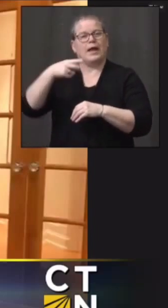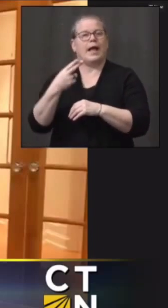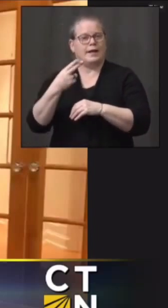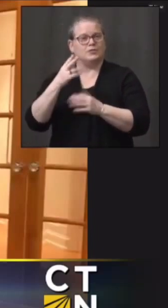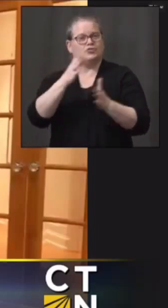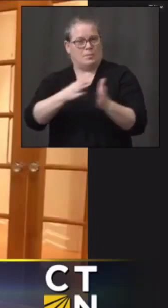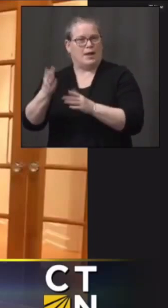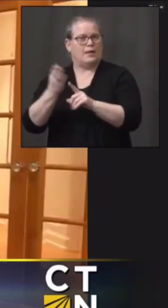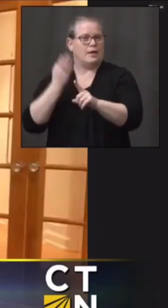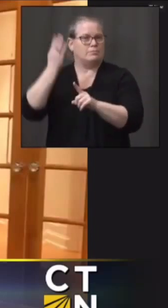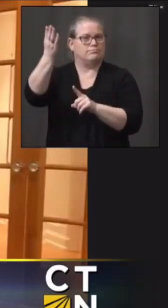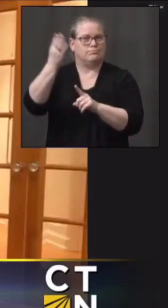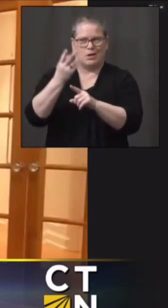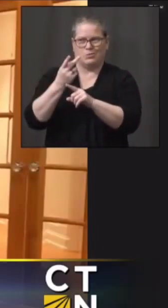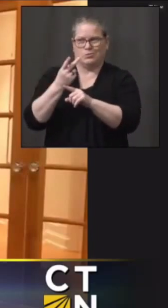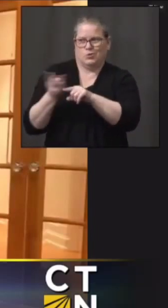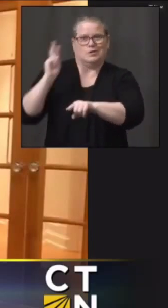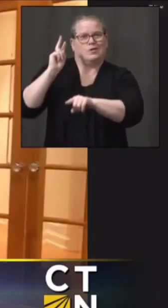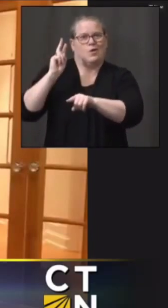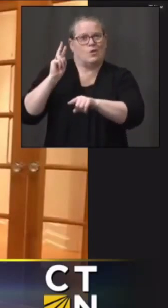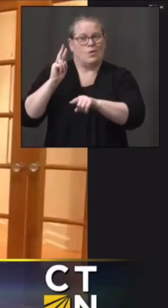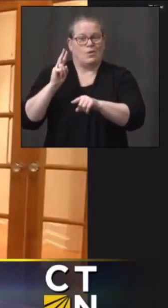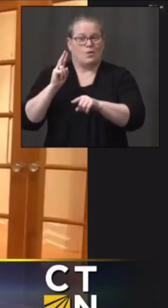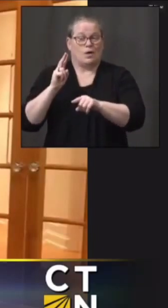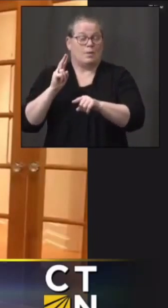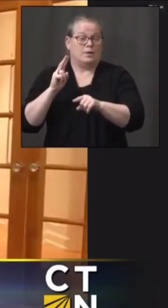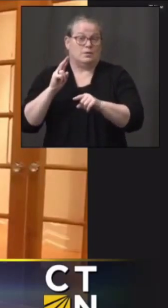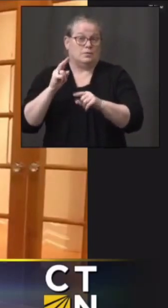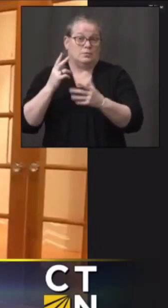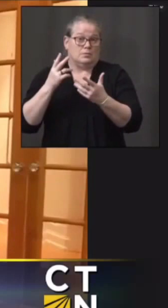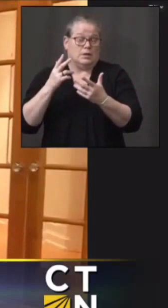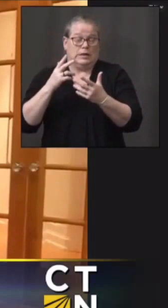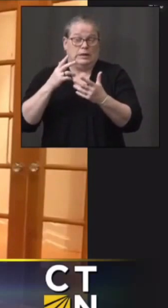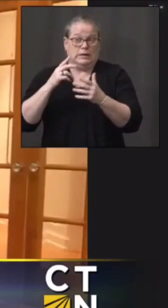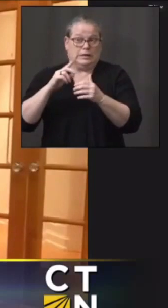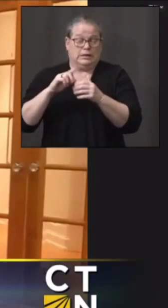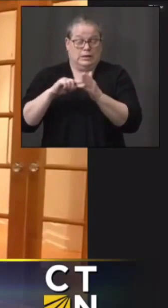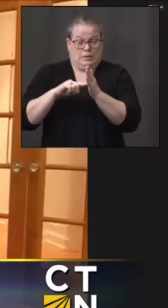is subject to change, and we can certainly provide you with a copy of that if you'd like. I think it's posted publicly.